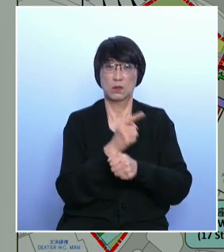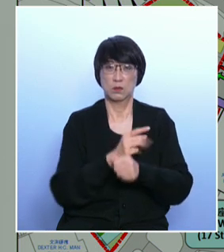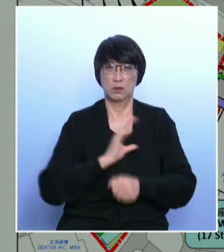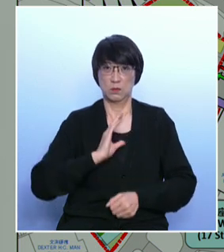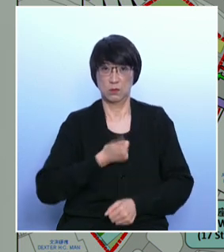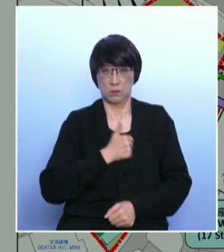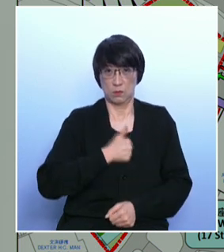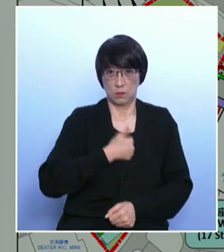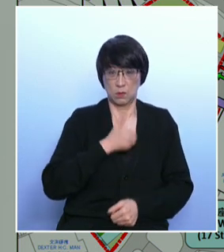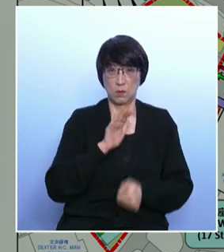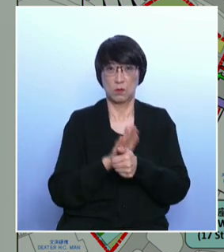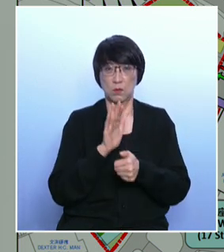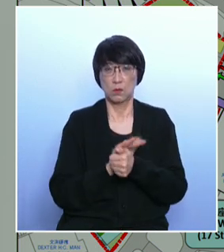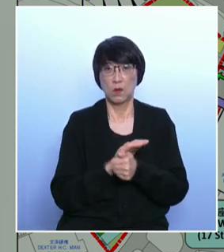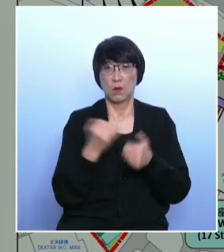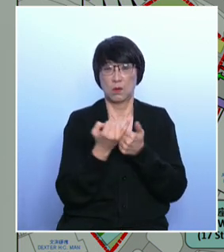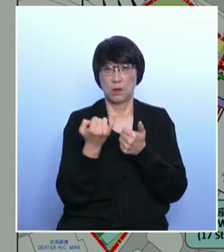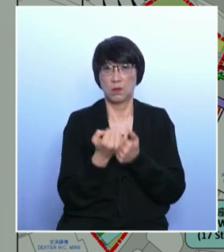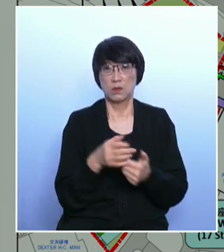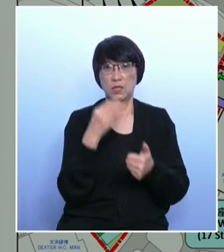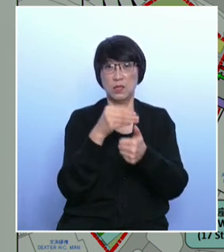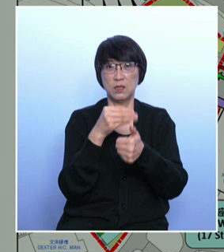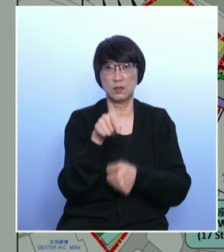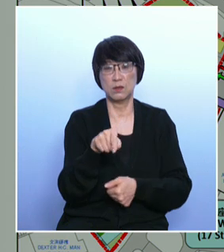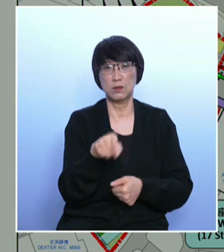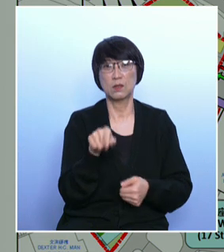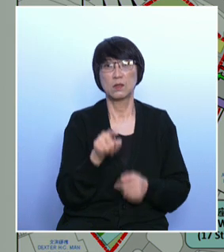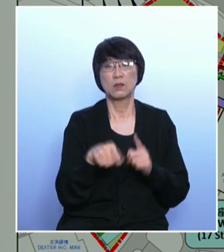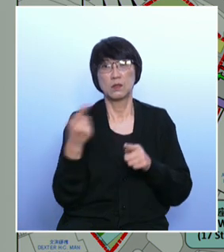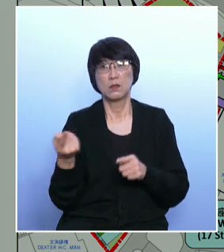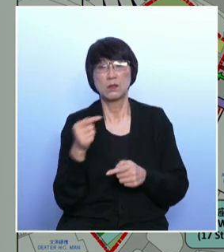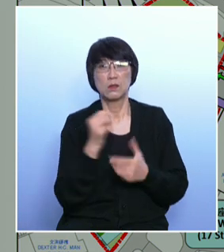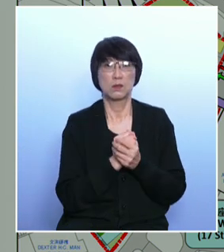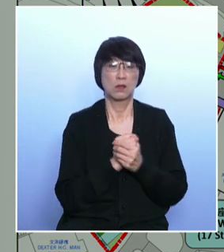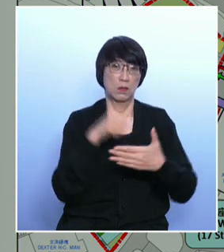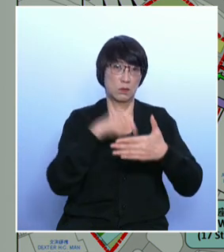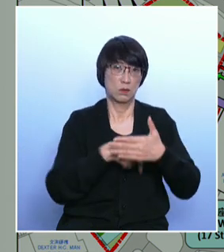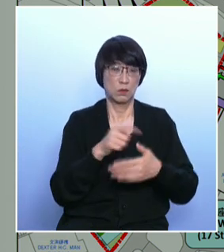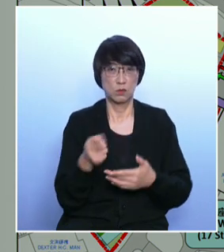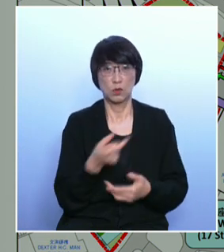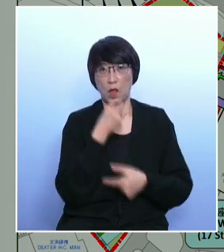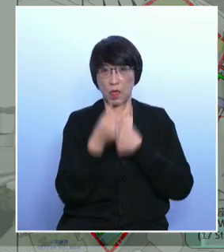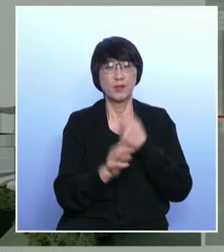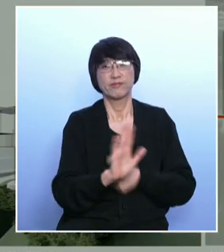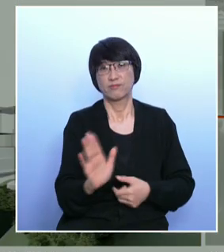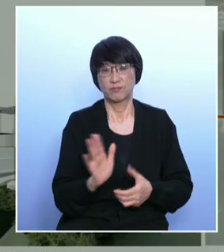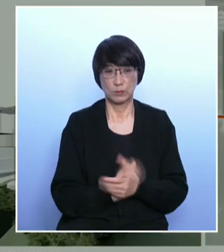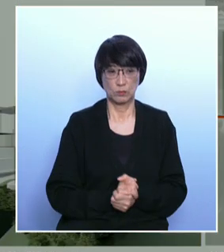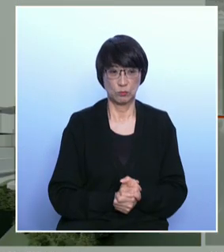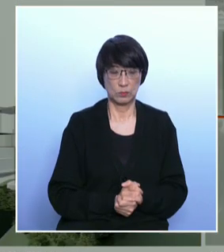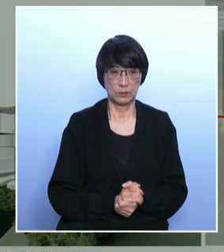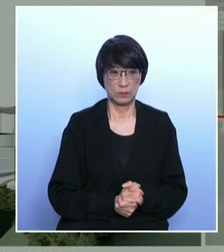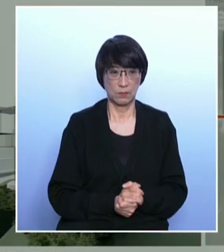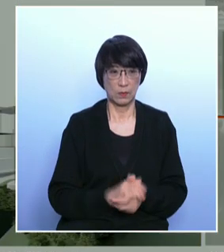such as student amenity facilities as well as supporting facilities. Students can receive support from clinical psychologists as well